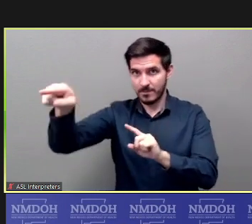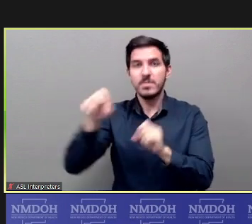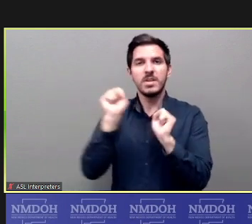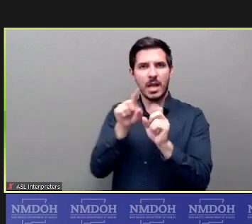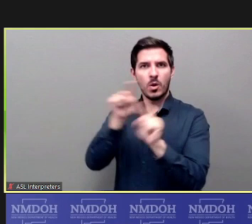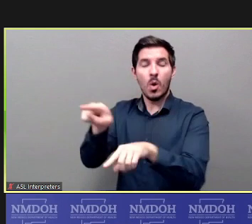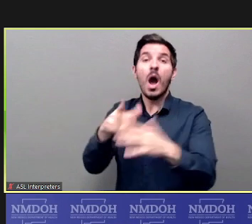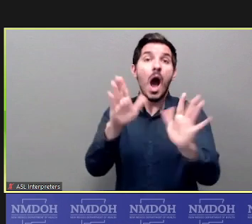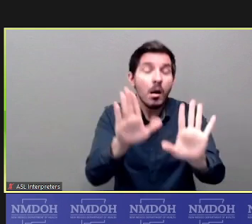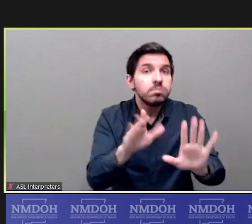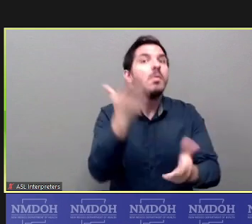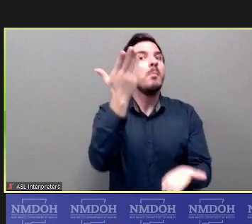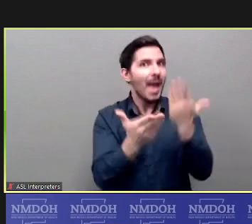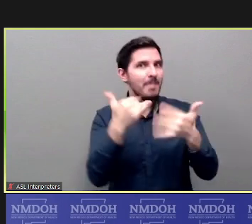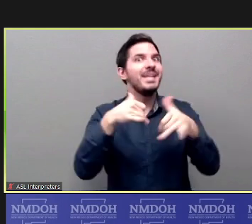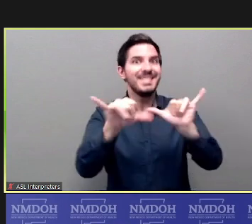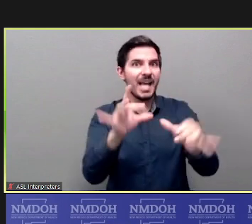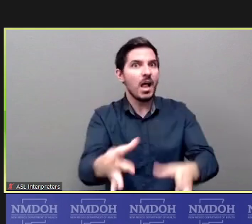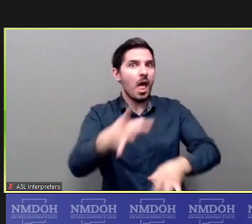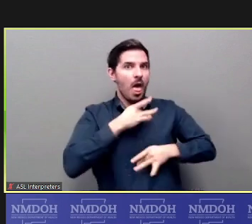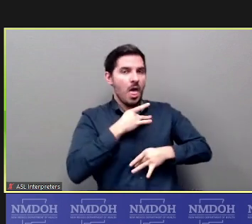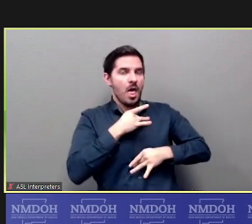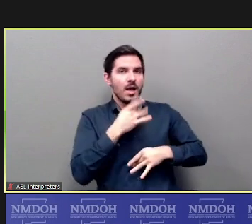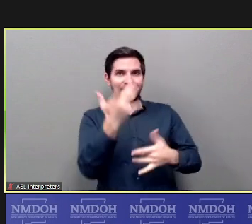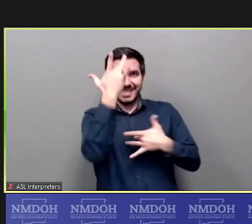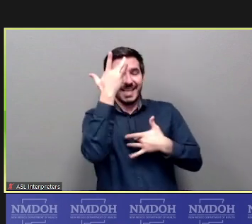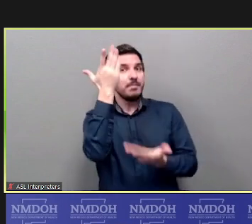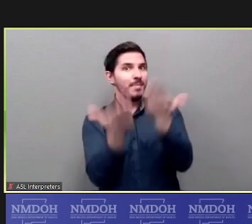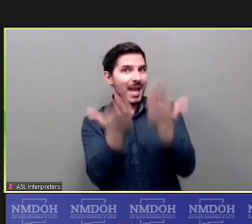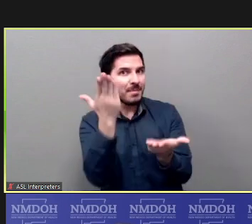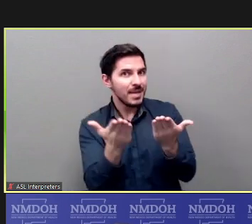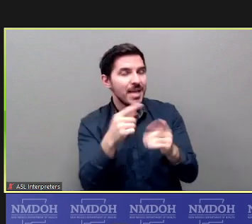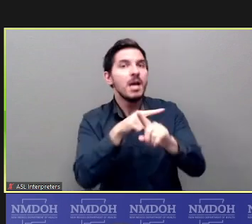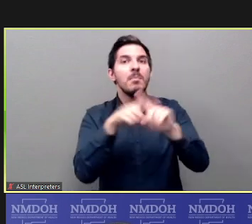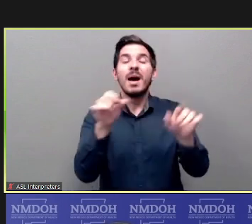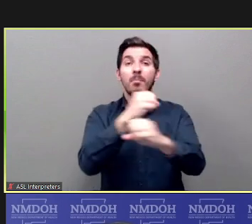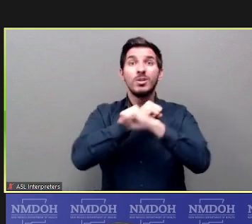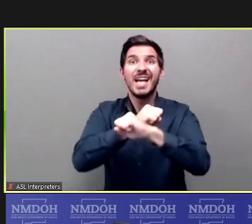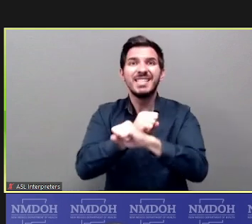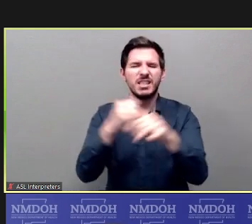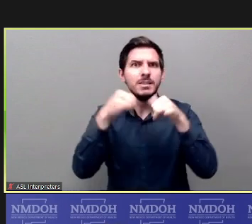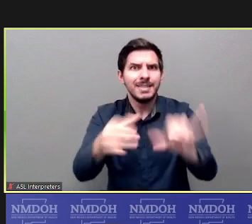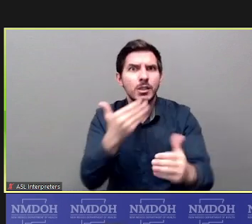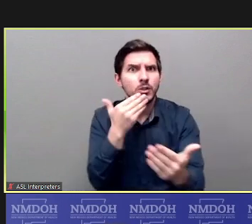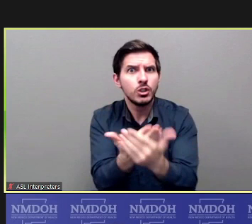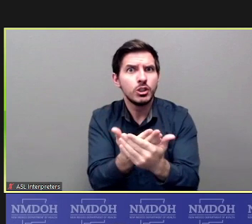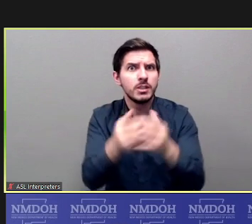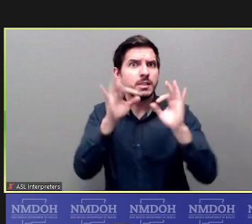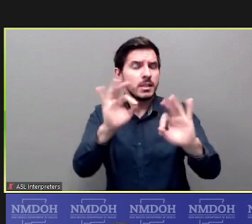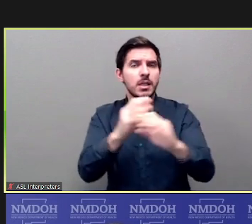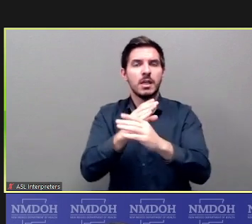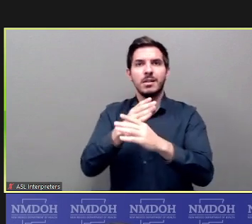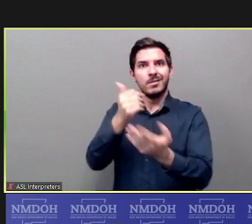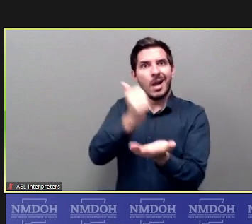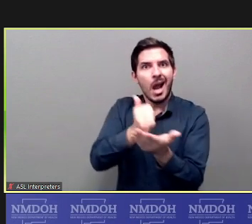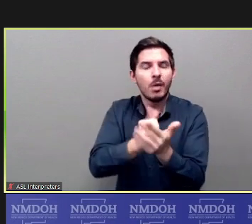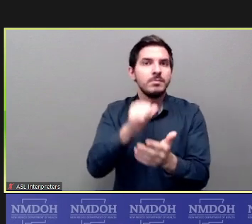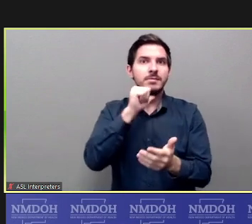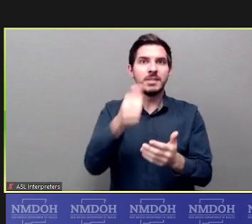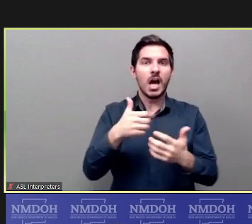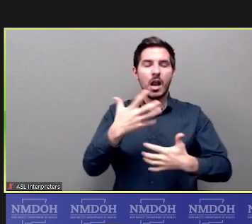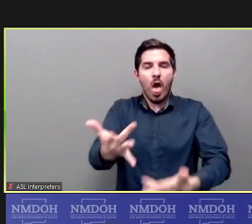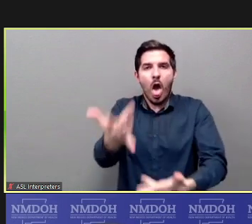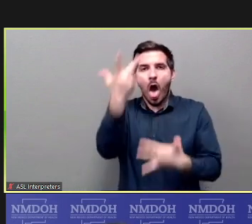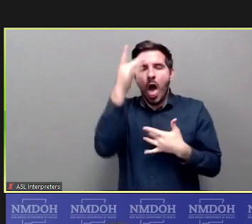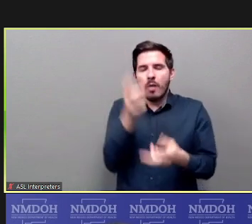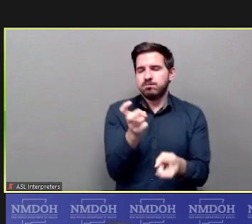an infection, but it still offers the best protection against severe illness and death. So please go get your vaccines if